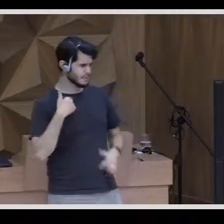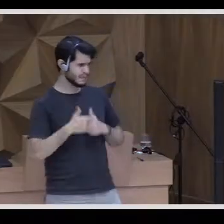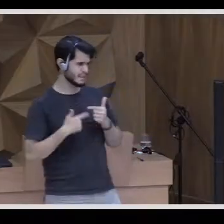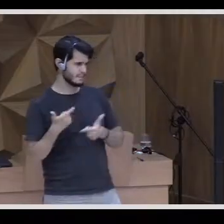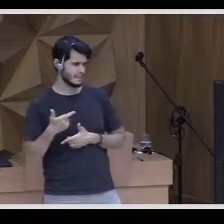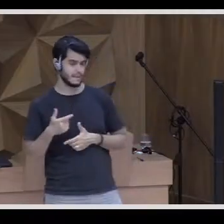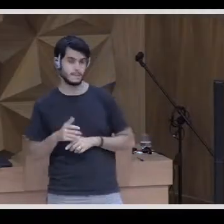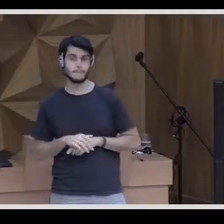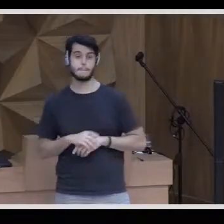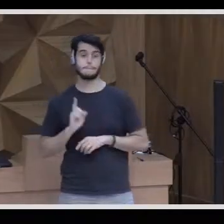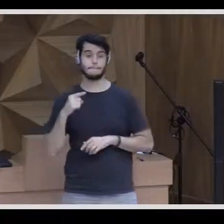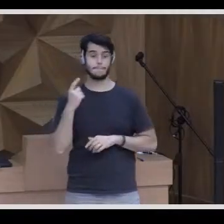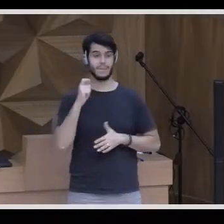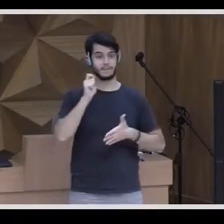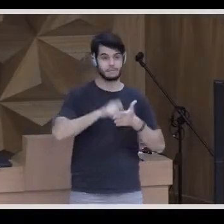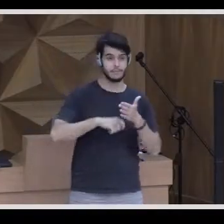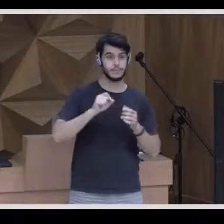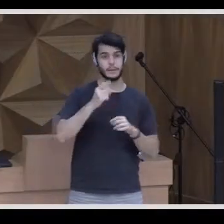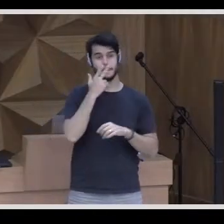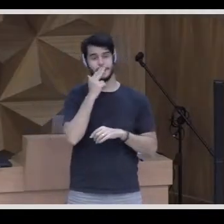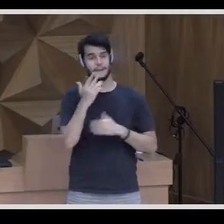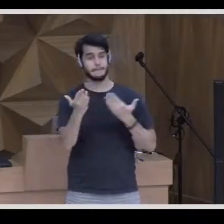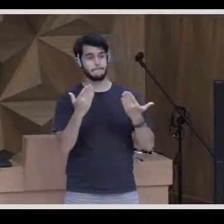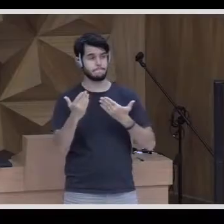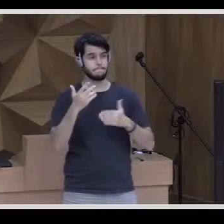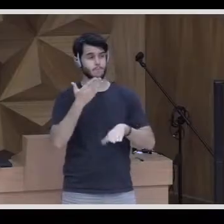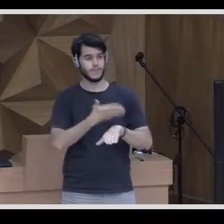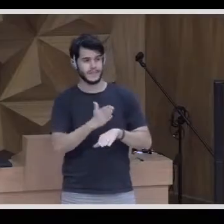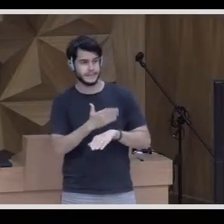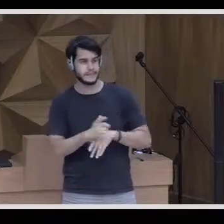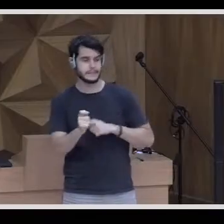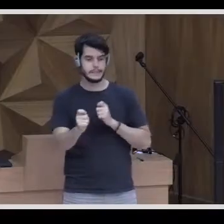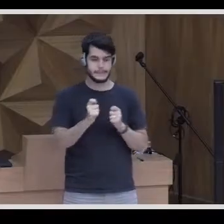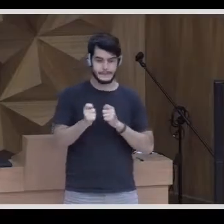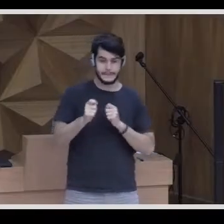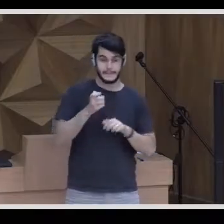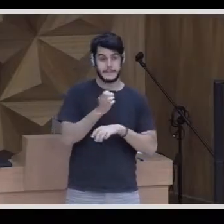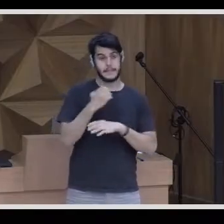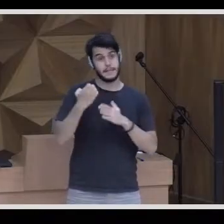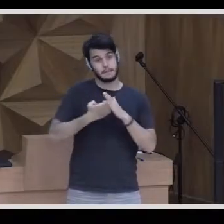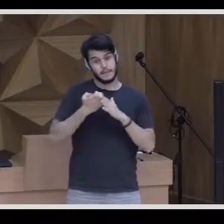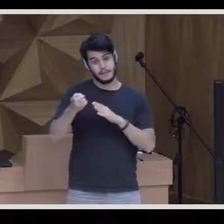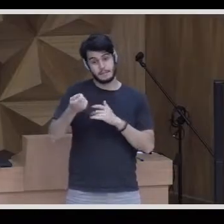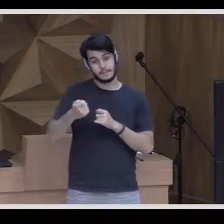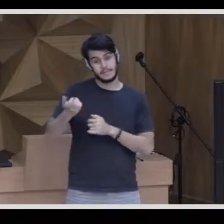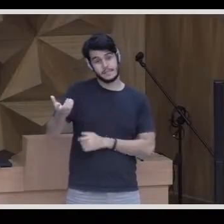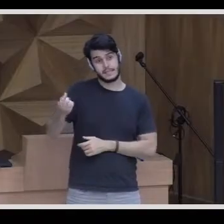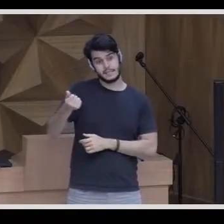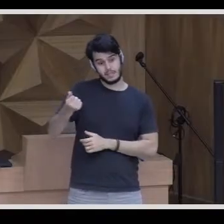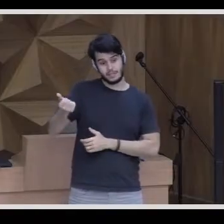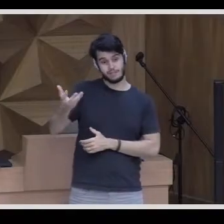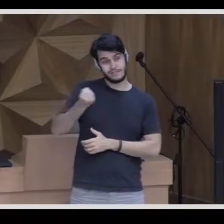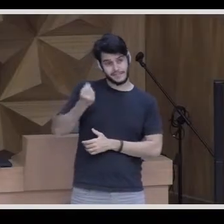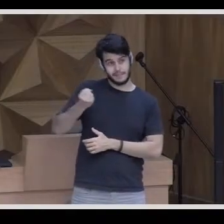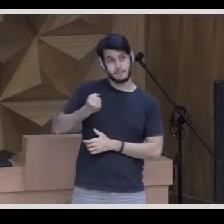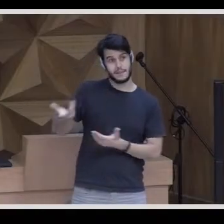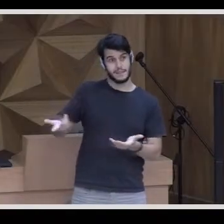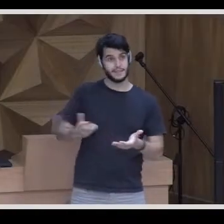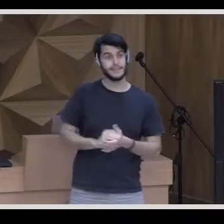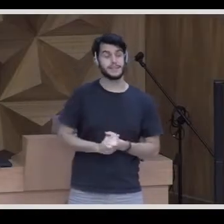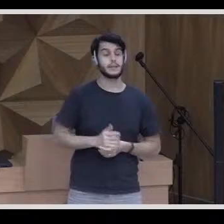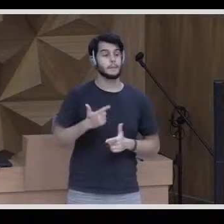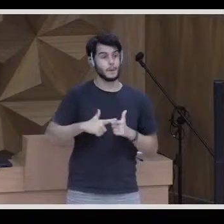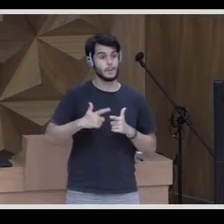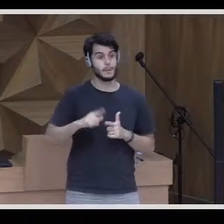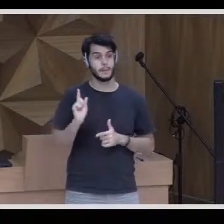buy-in. And then the other problem, which we needed to address, it was an us problem, was that many of the